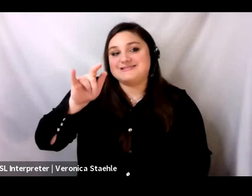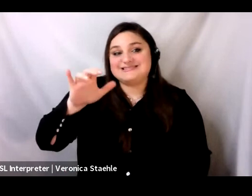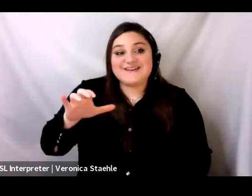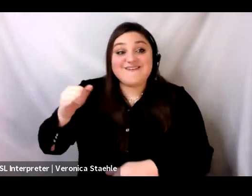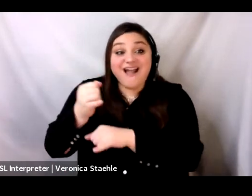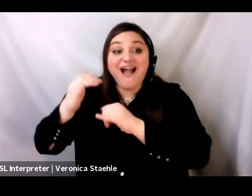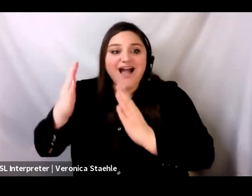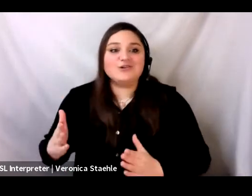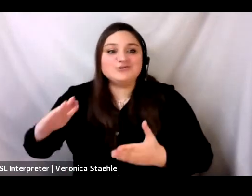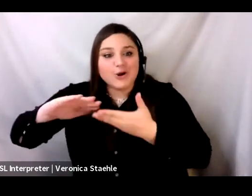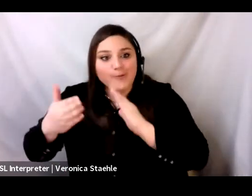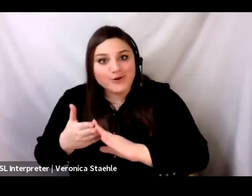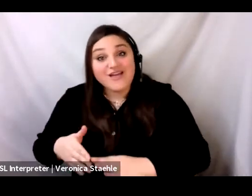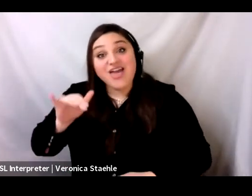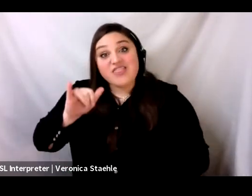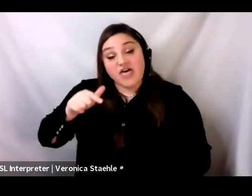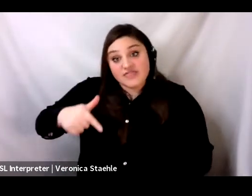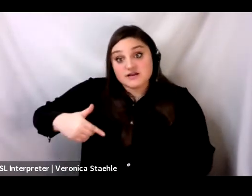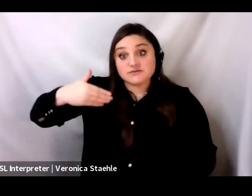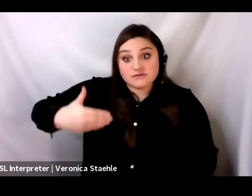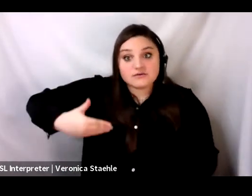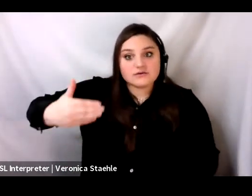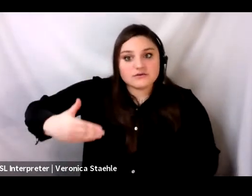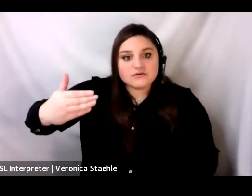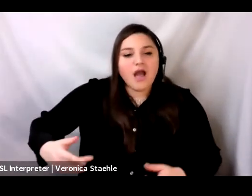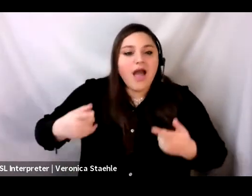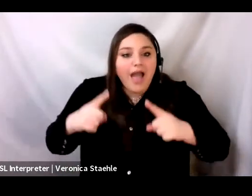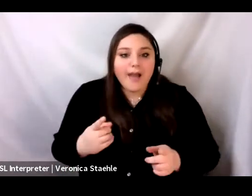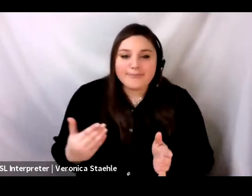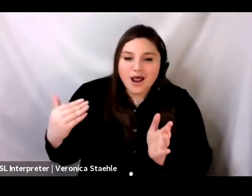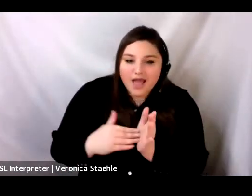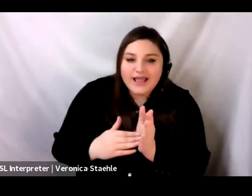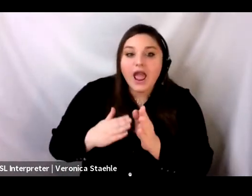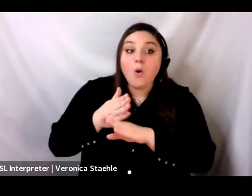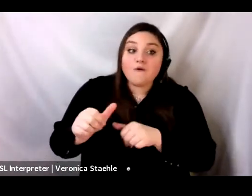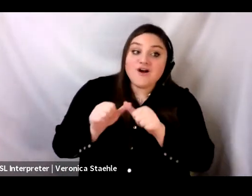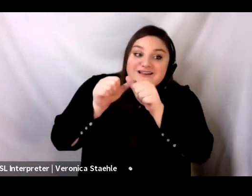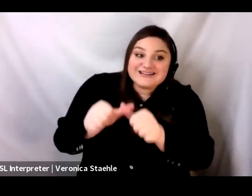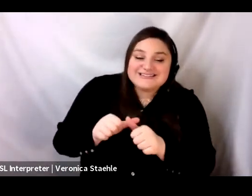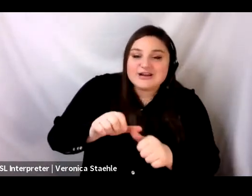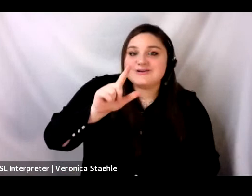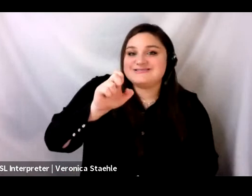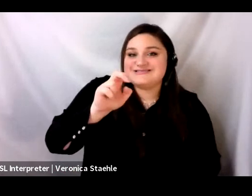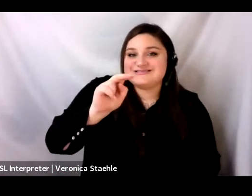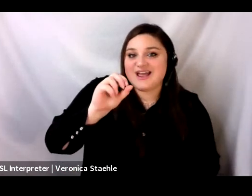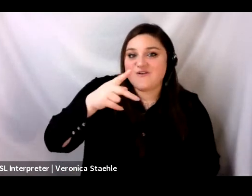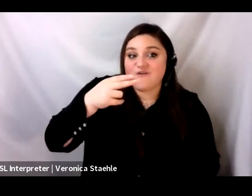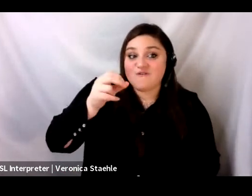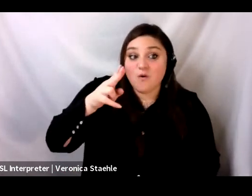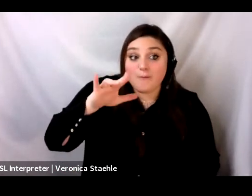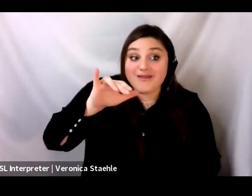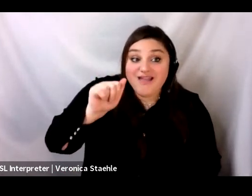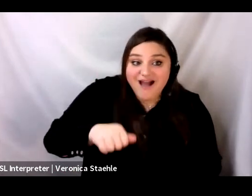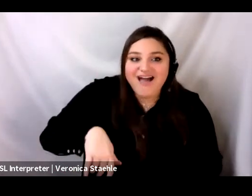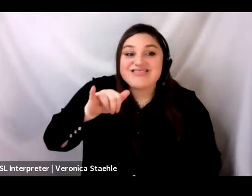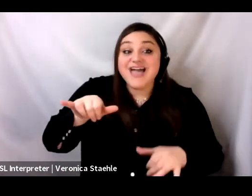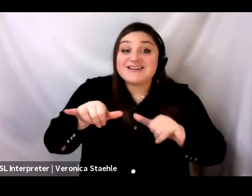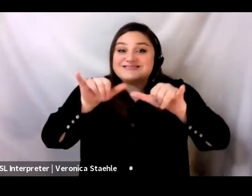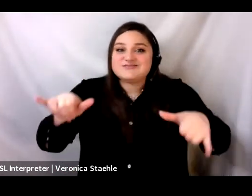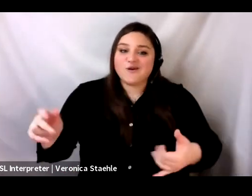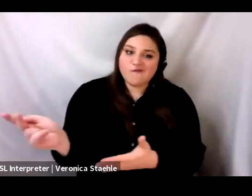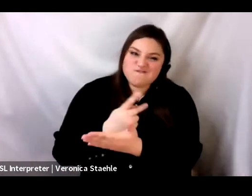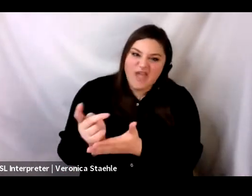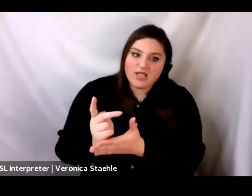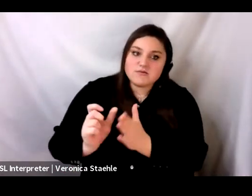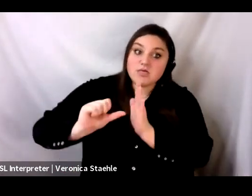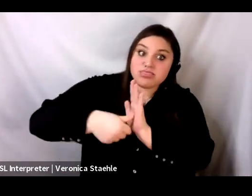after a period of continuous xenophobia and systemic failure exacerbated by COVID-19. We remain firmly in